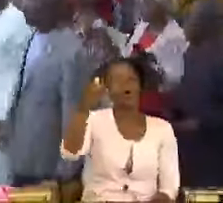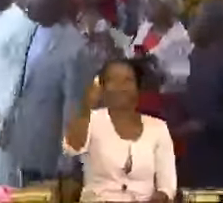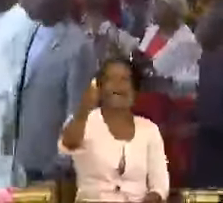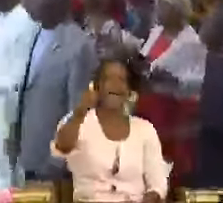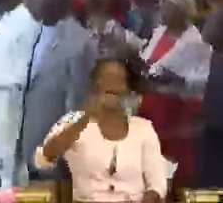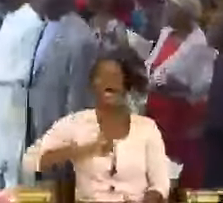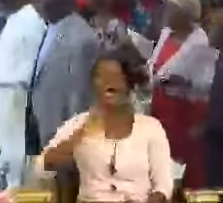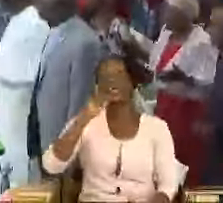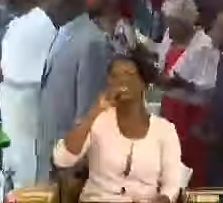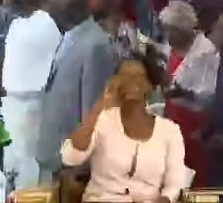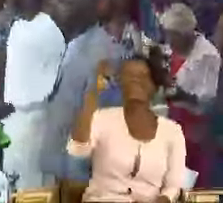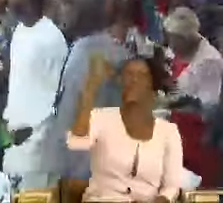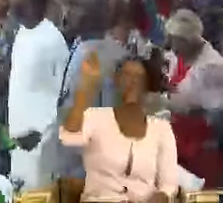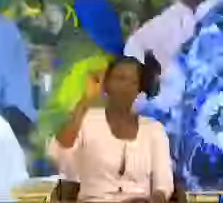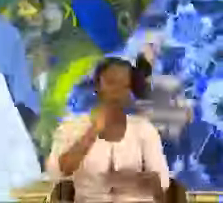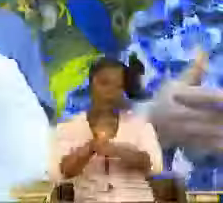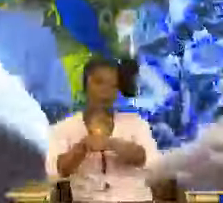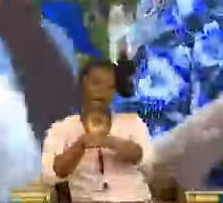everybody